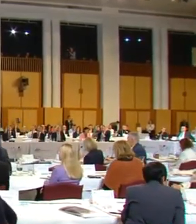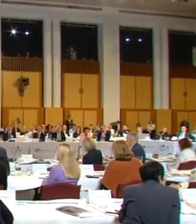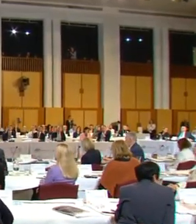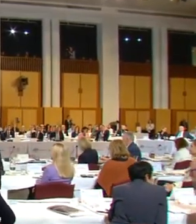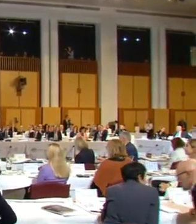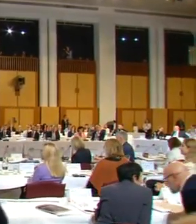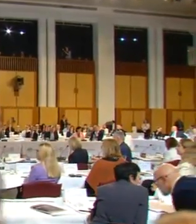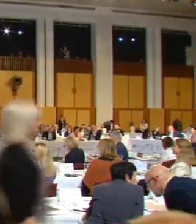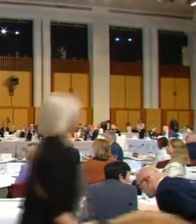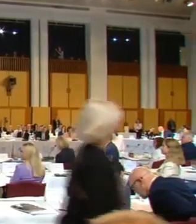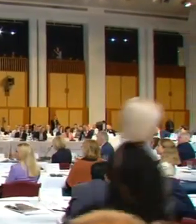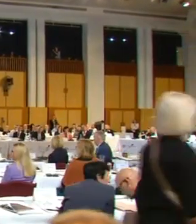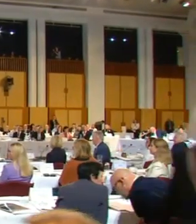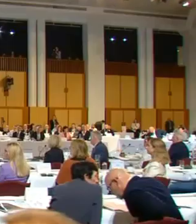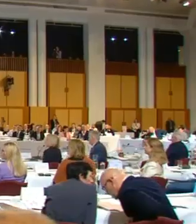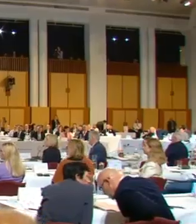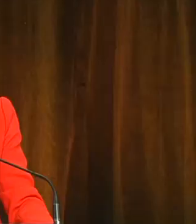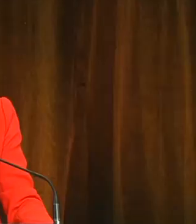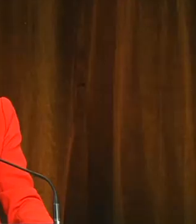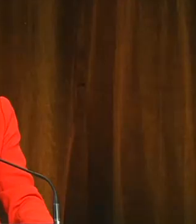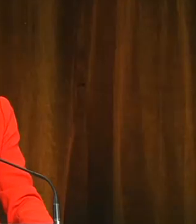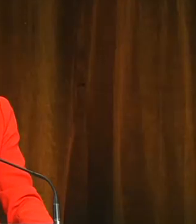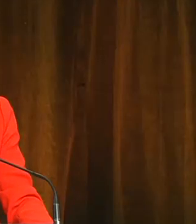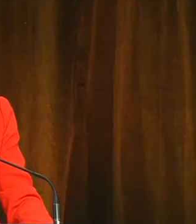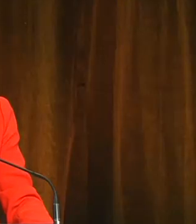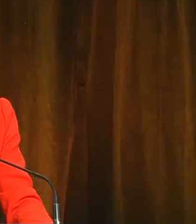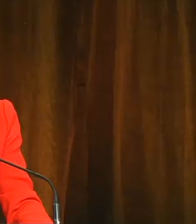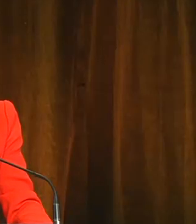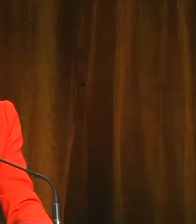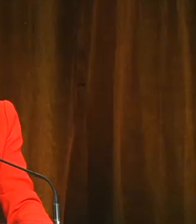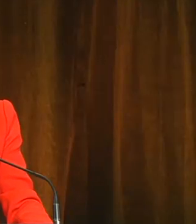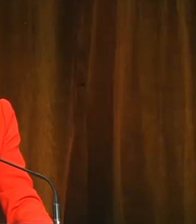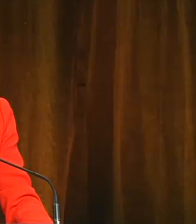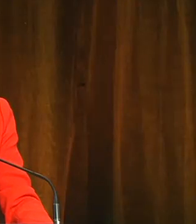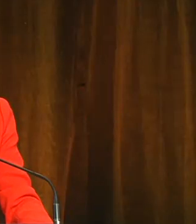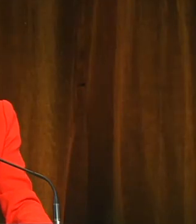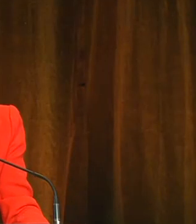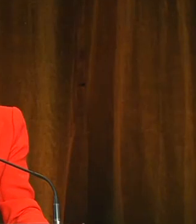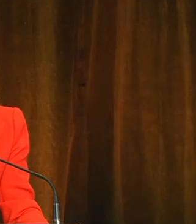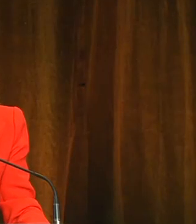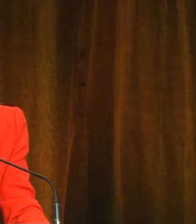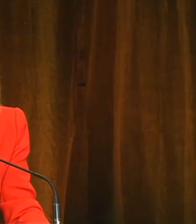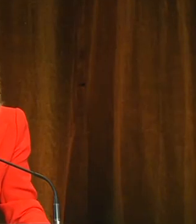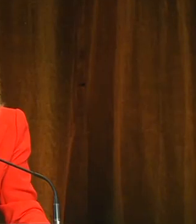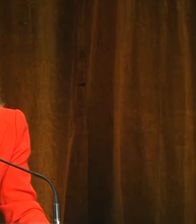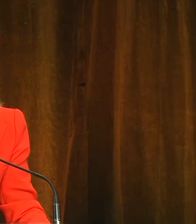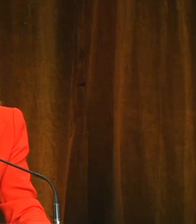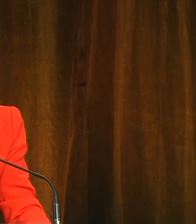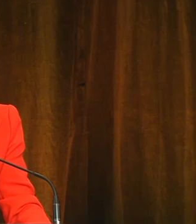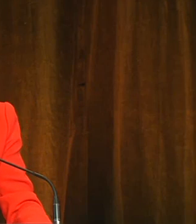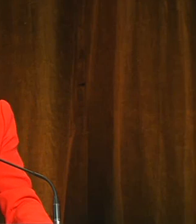Danielle thank you very much and um may we all see women's Workforce participation like an iron ore deposit